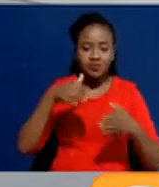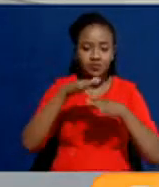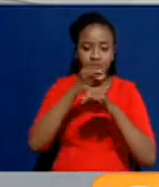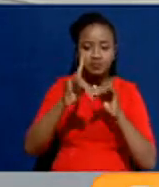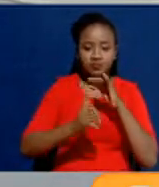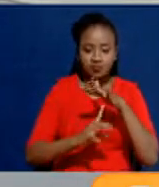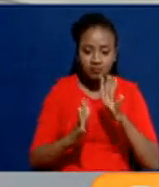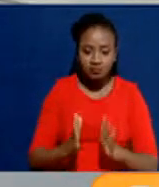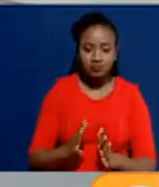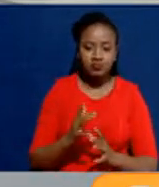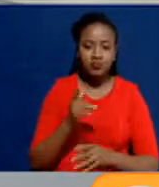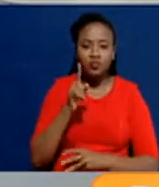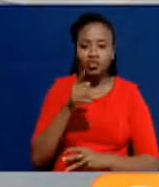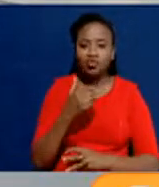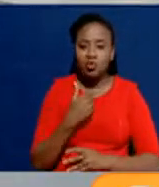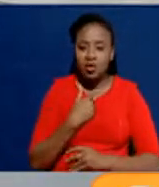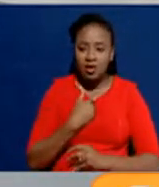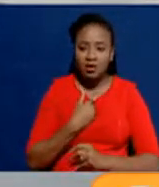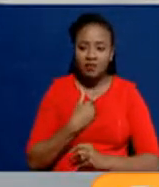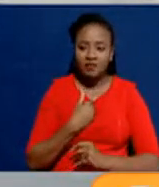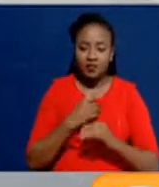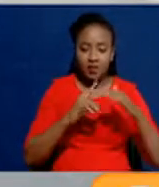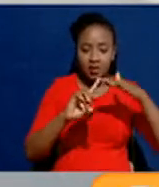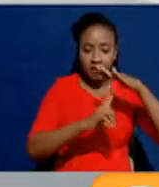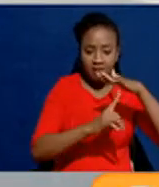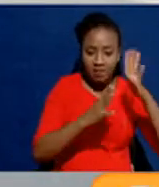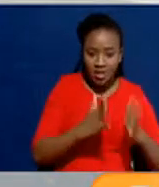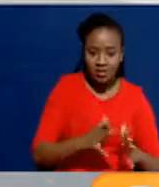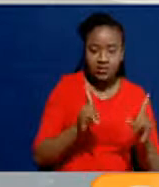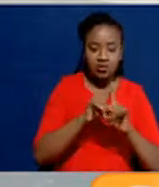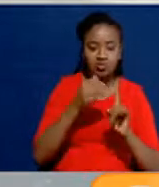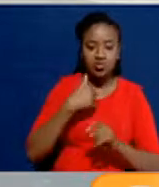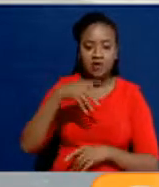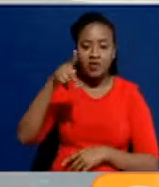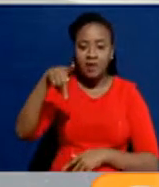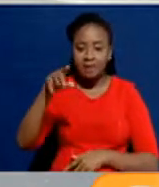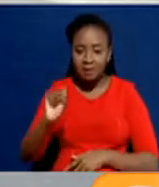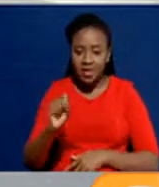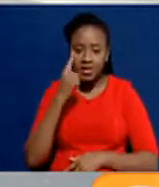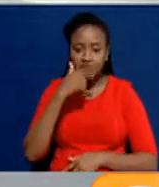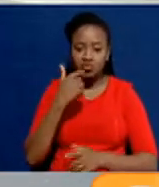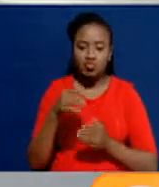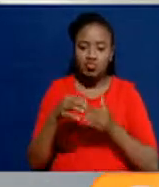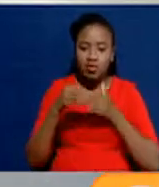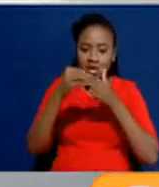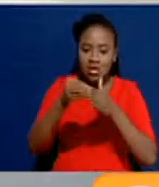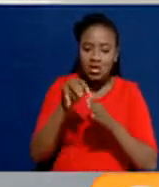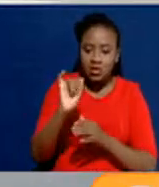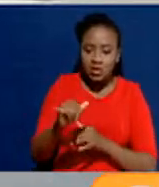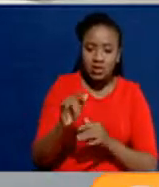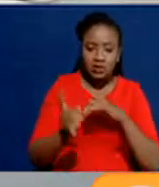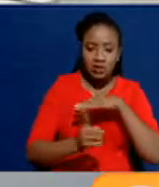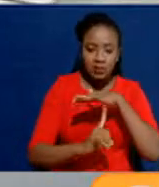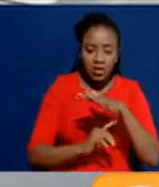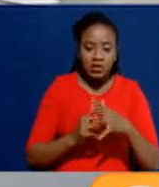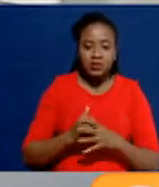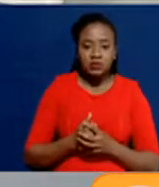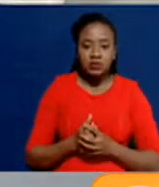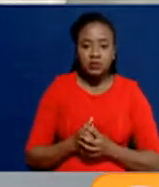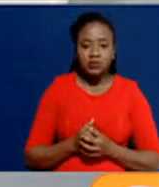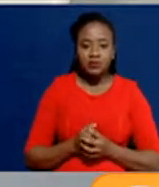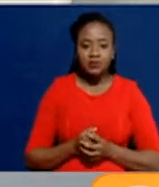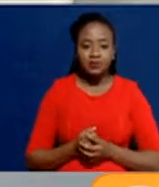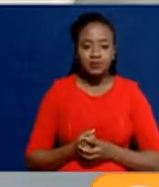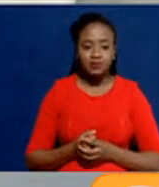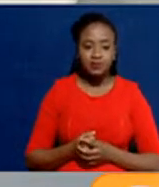seen because you have a minister and you have a PS who are running the ministries. The chief accounting officer. Chief accounting officer. And